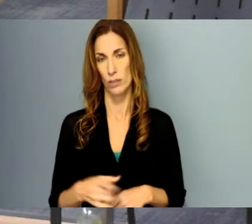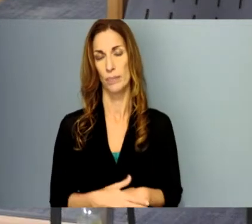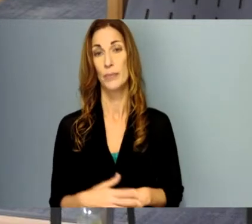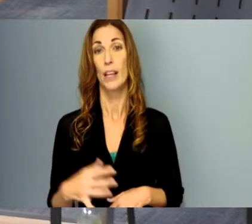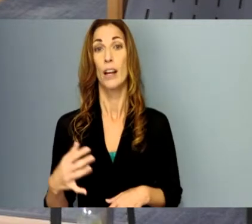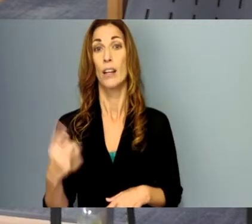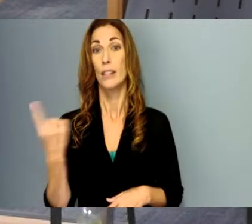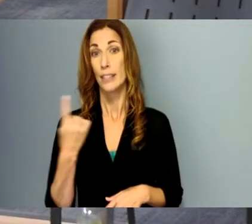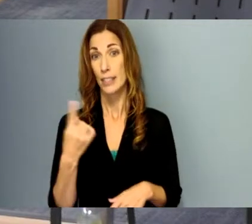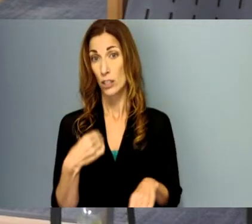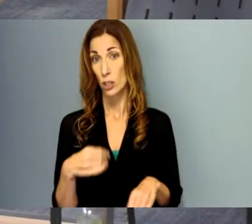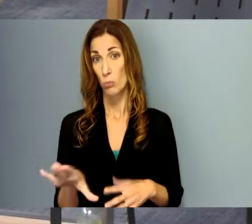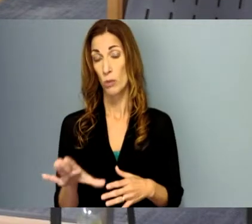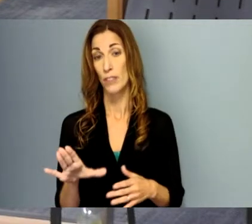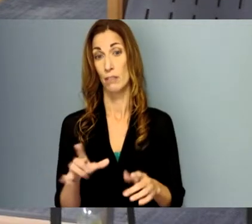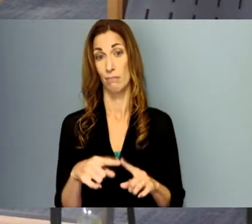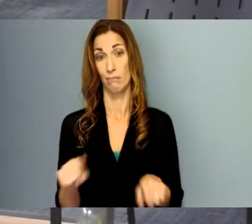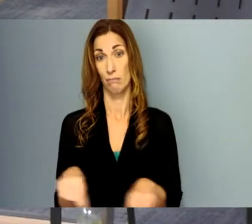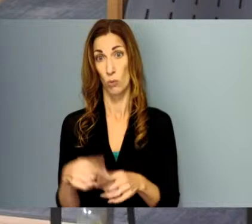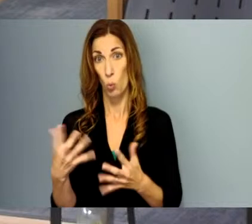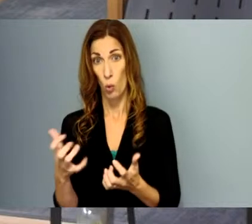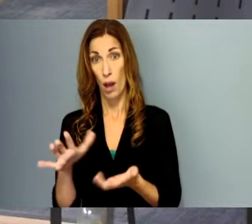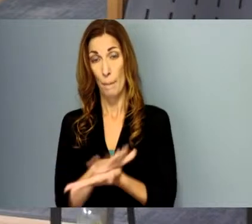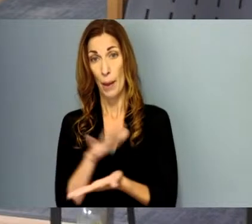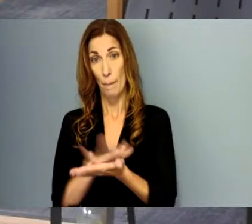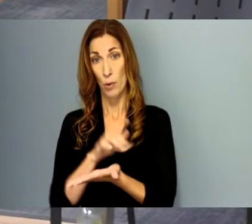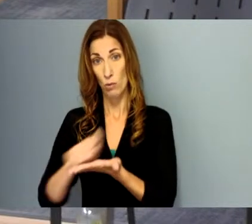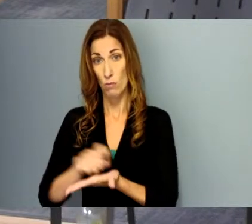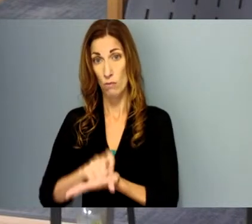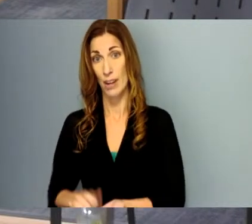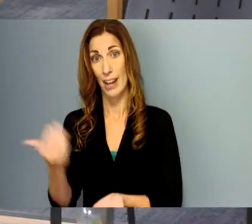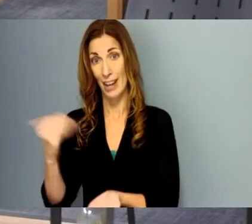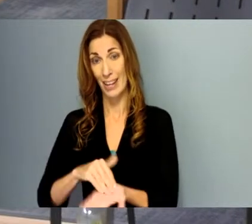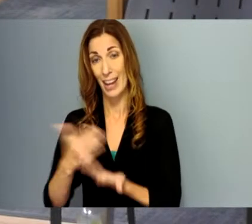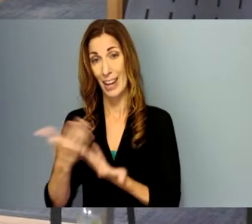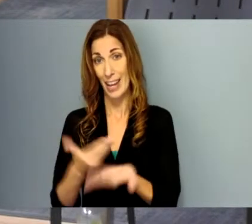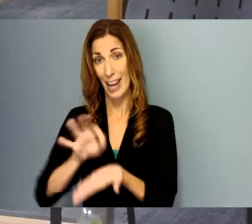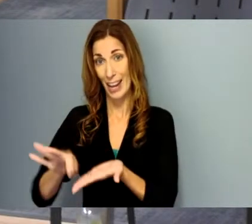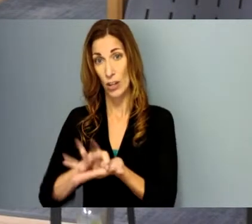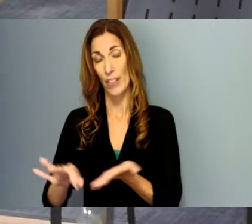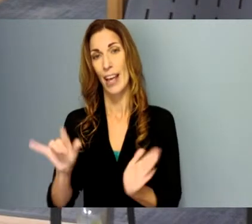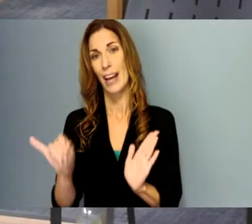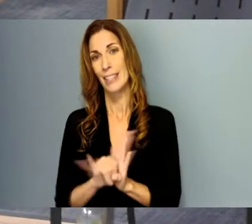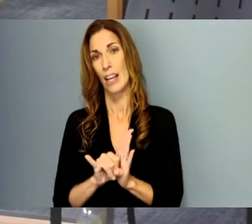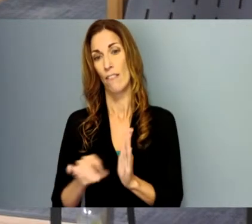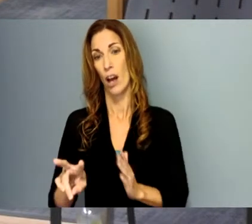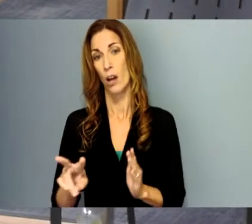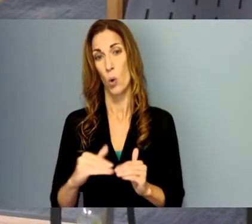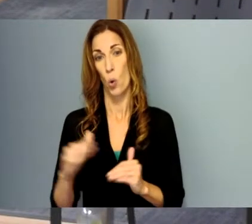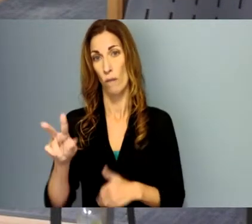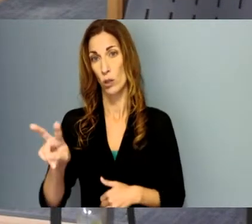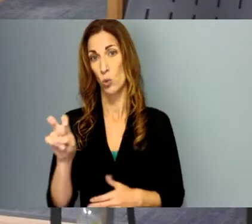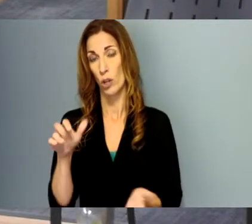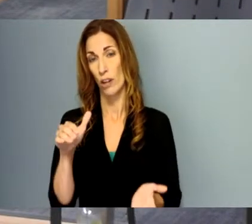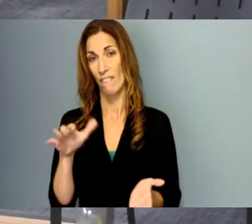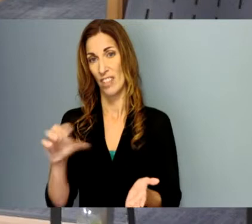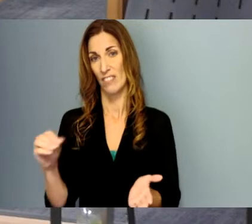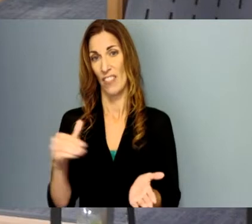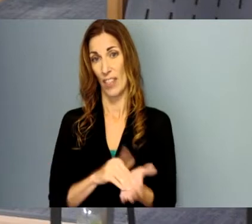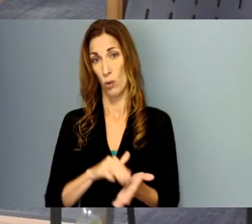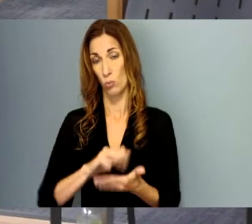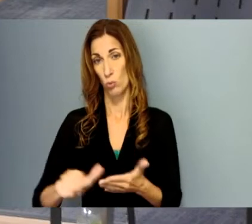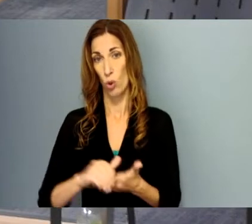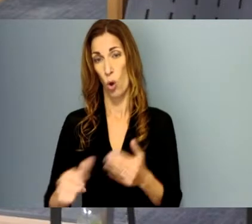considering moving to paper ballots and hand counting, the city of Milton identified over $250,000 in cost savings in the first